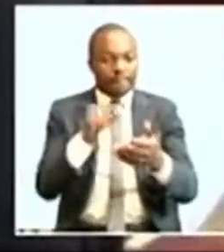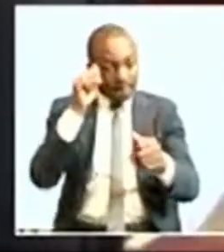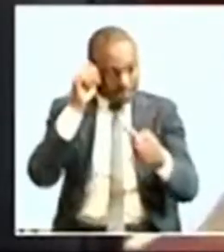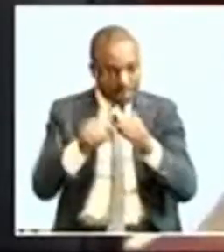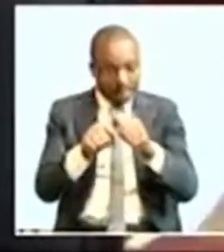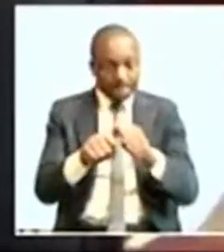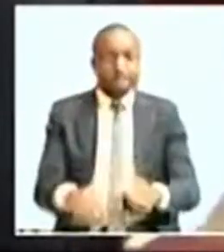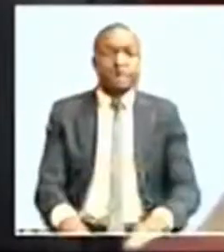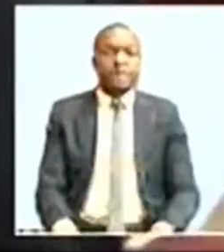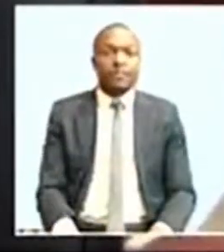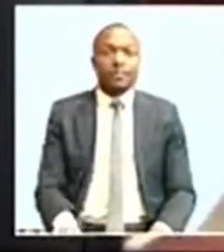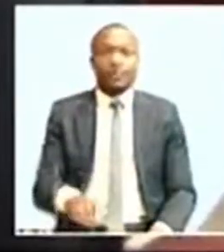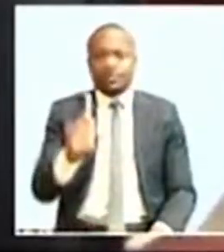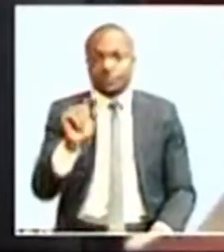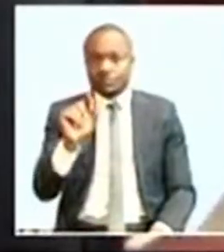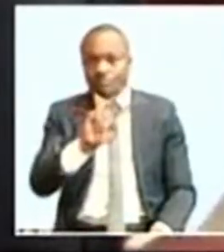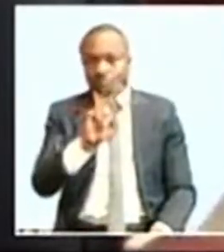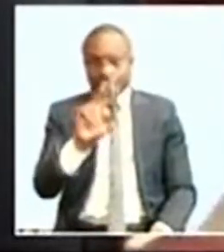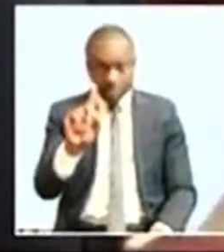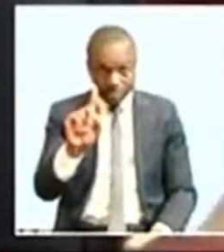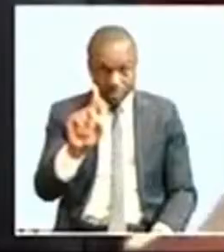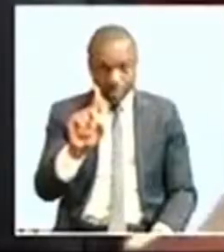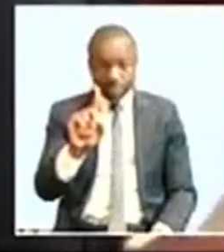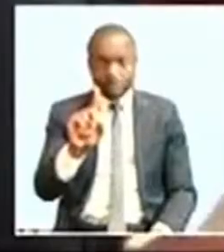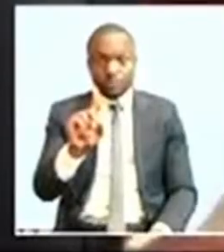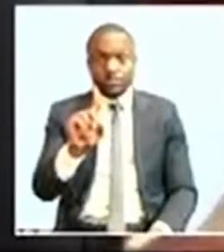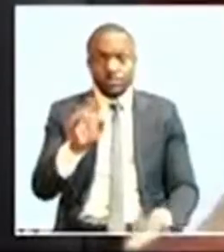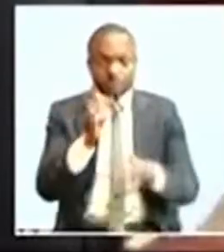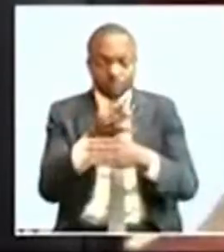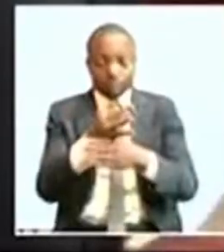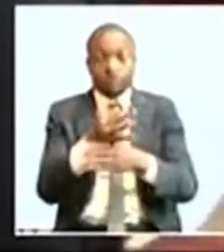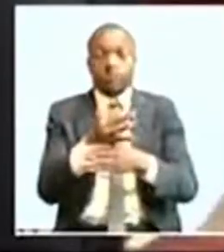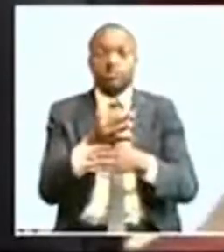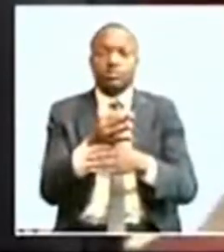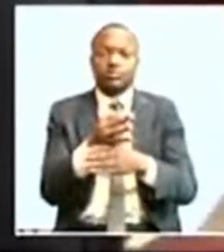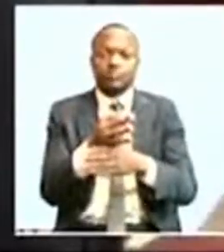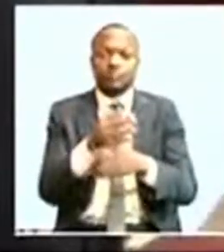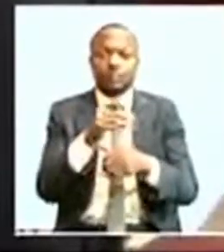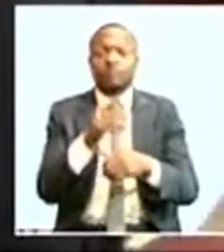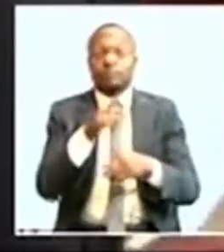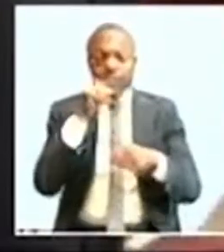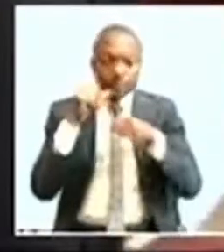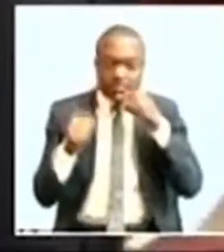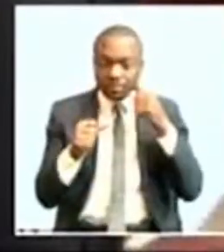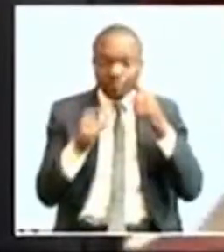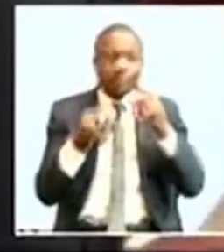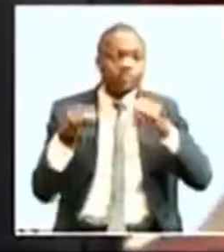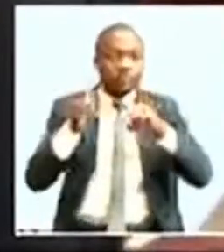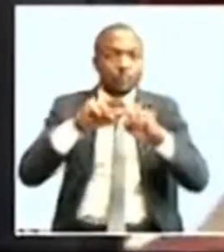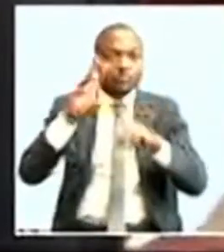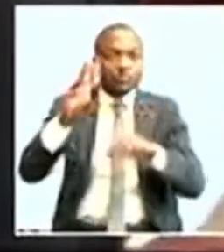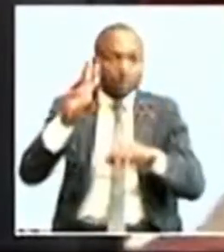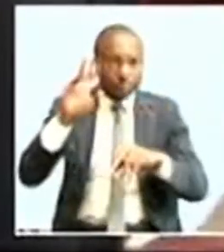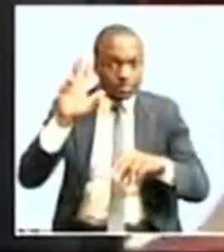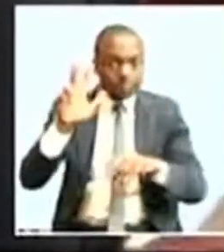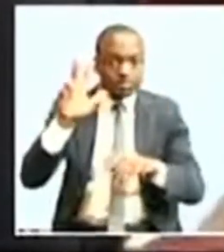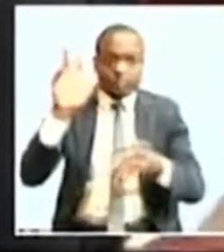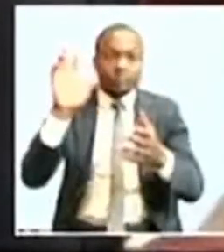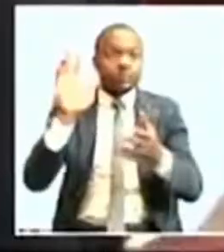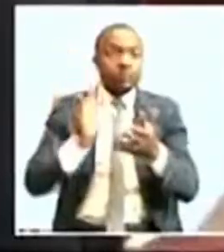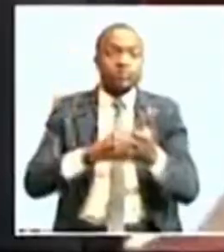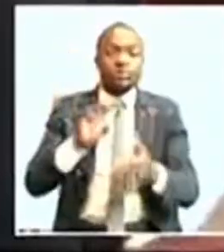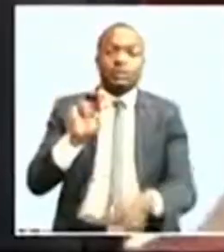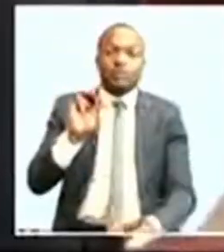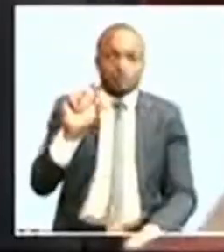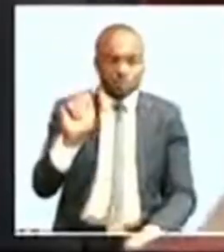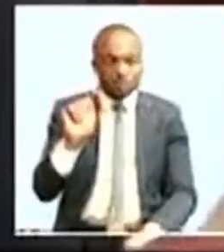agreement. As of 2021, the aquaculture production in Zambia had risen to about 63,000 metric tons,